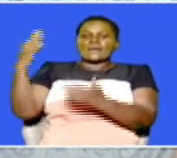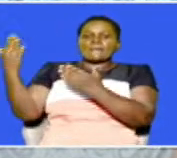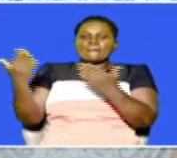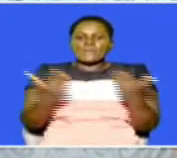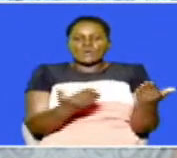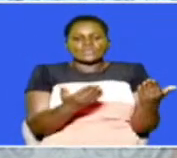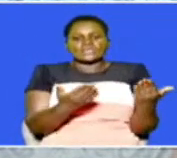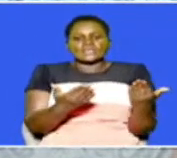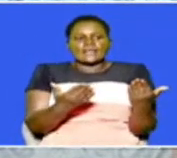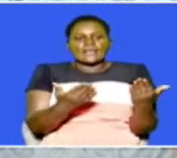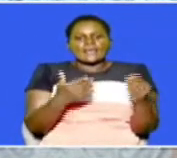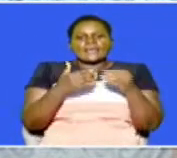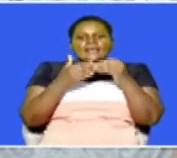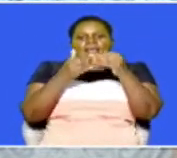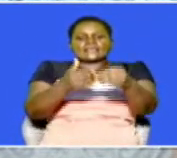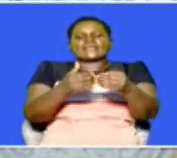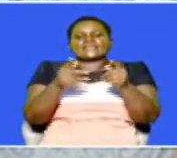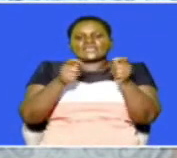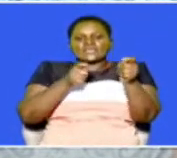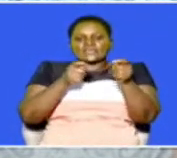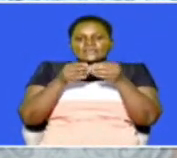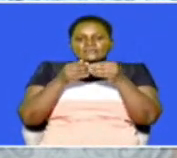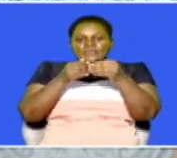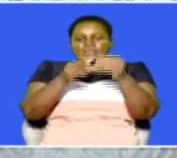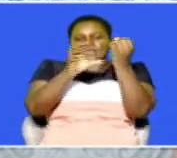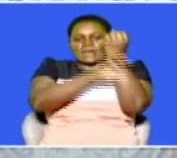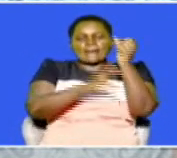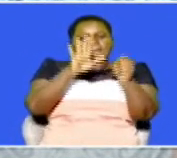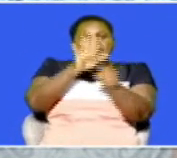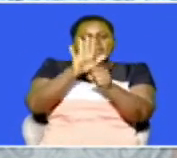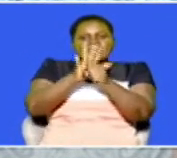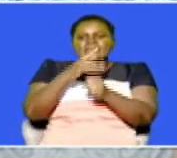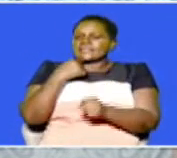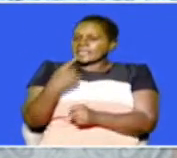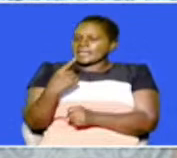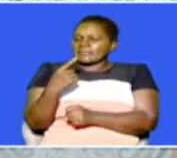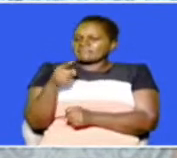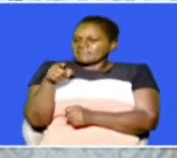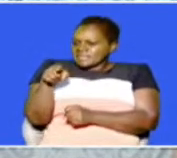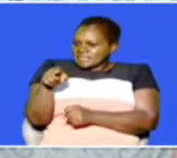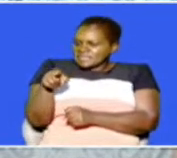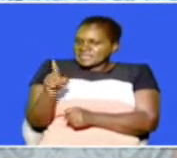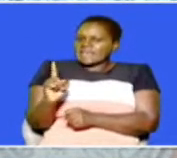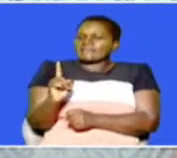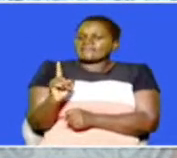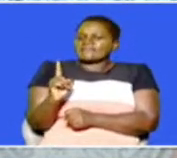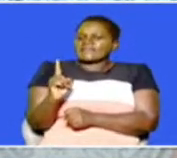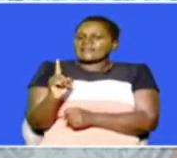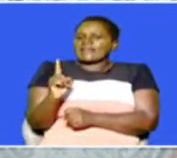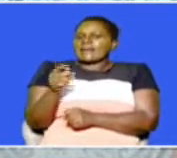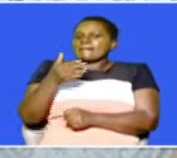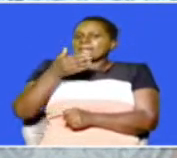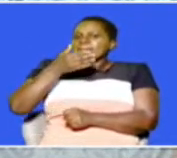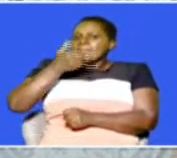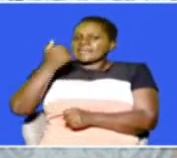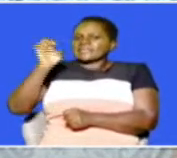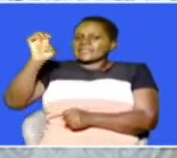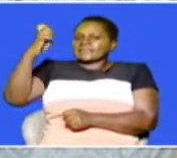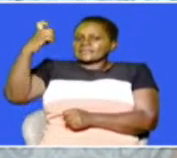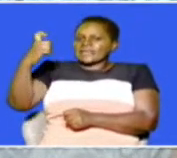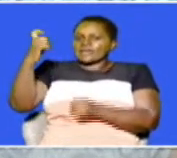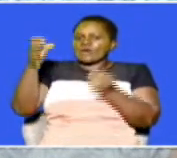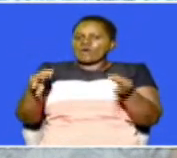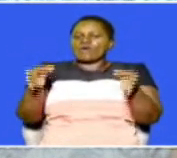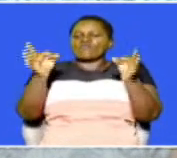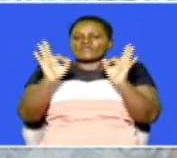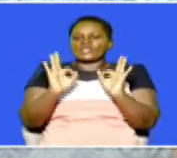brought in terms of leadership and steering of this country. Because a lot that has been said is that He is arguably the best chief executive